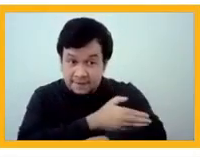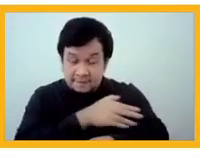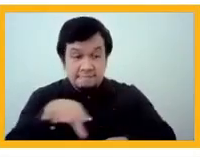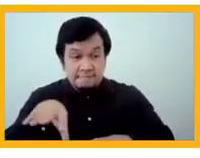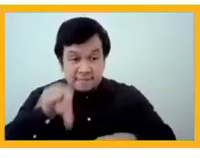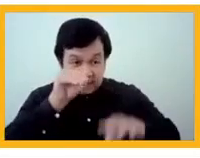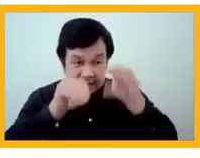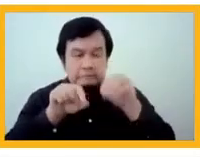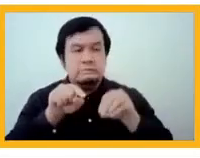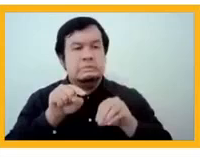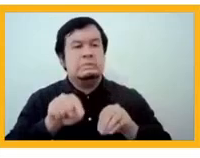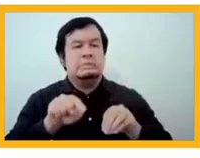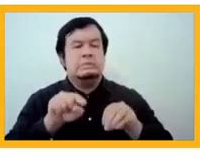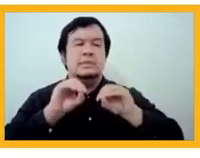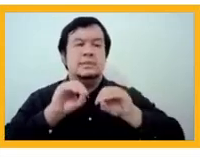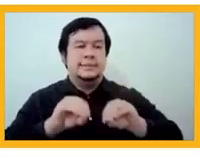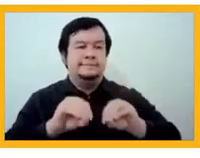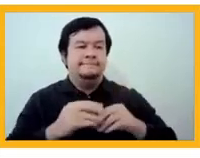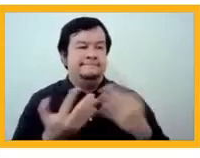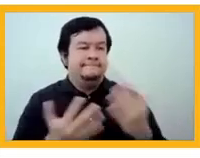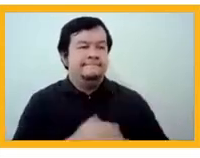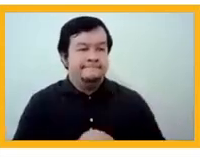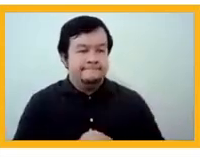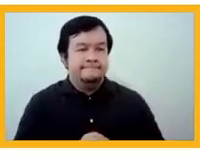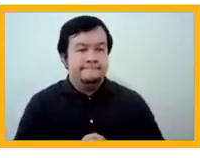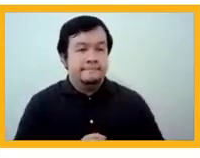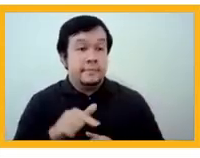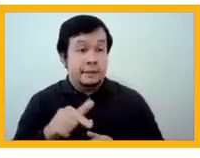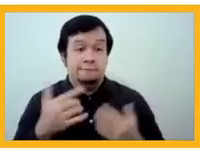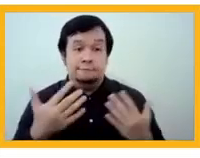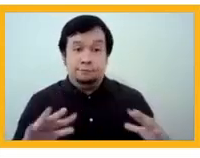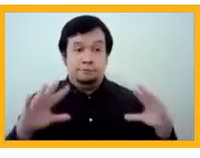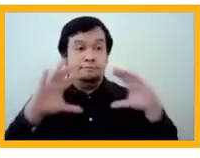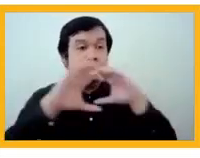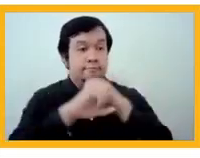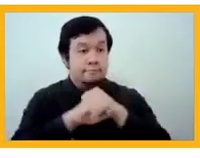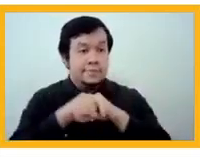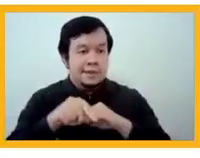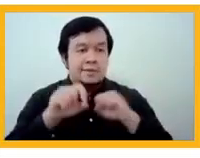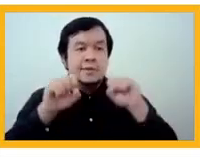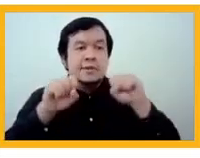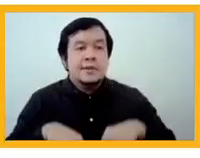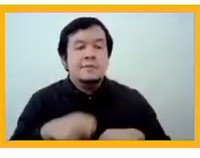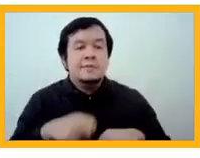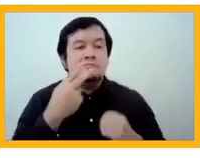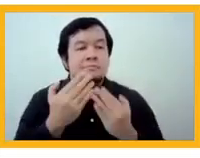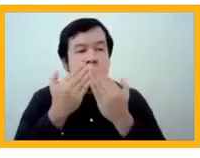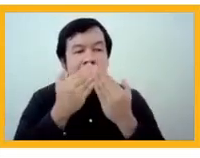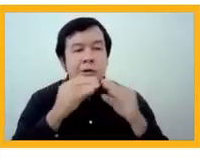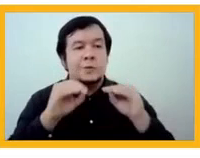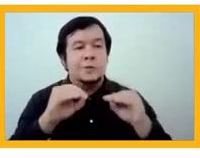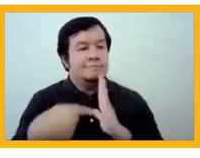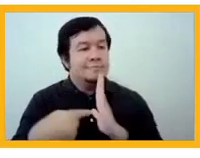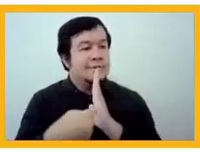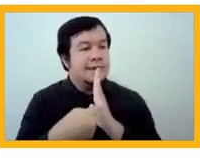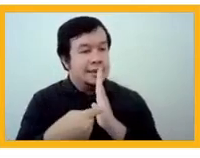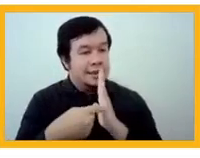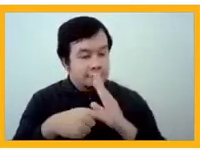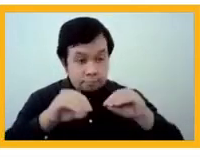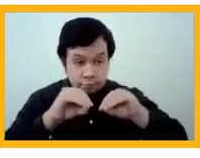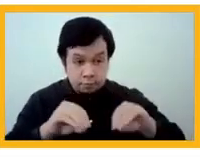EdTech to improve both governance and pedagogy, as well as parent, teacher, and student engagement. But it's going to